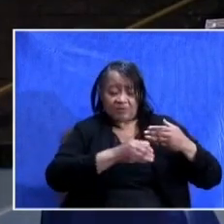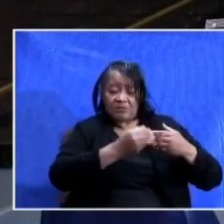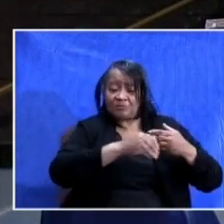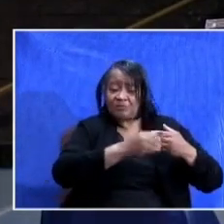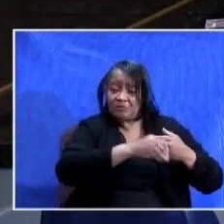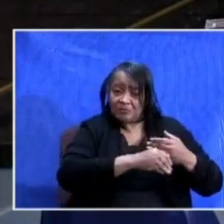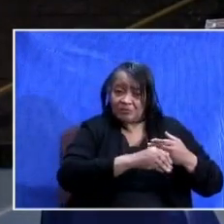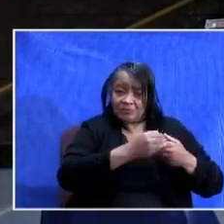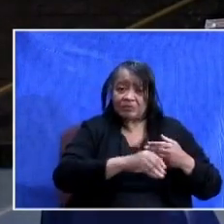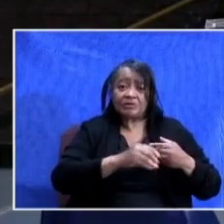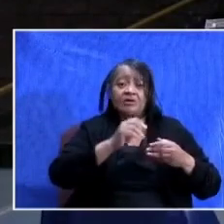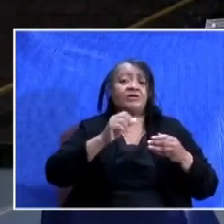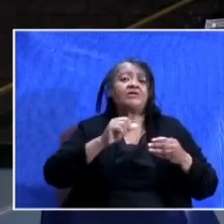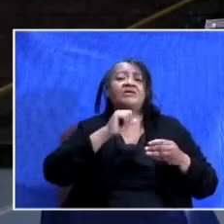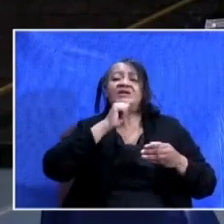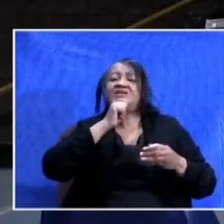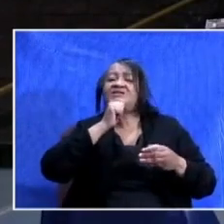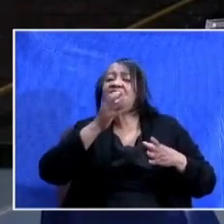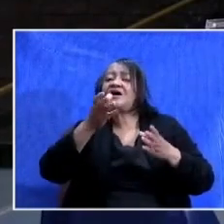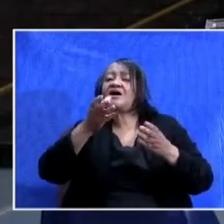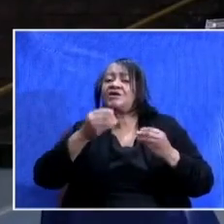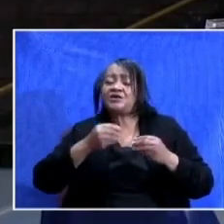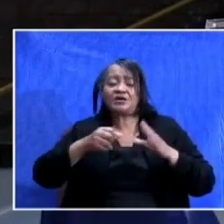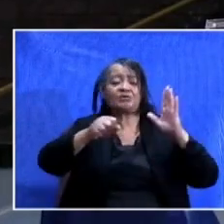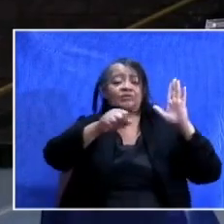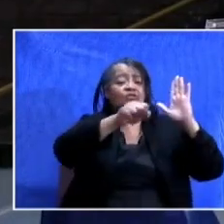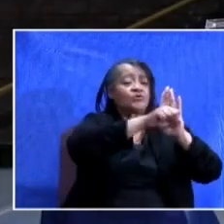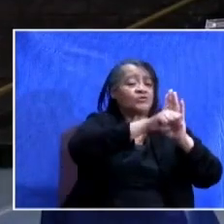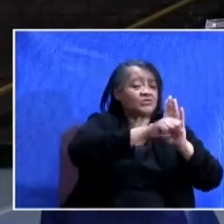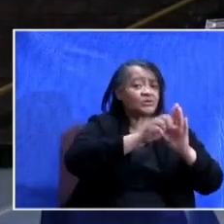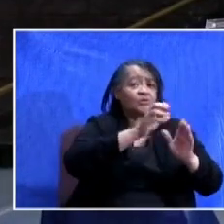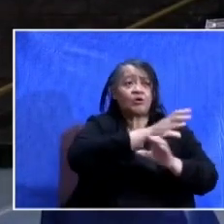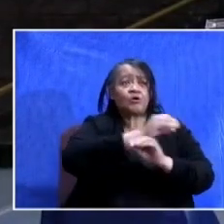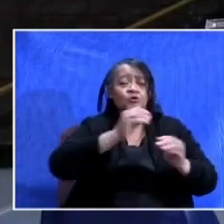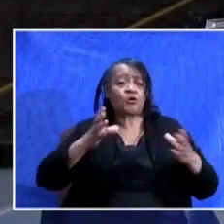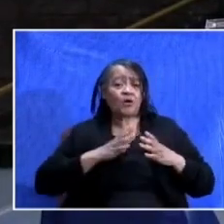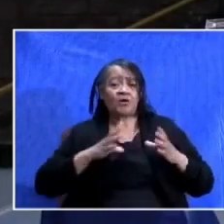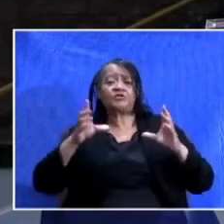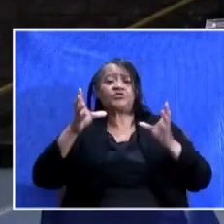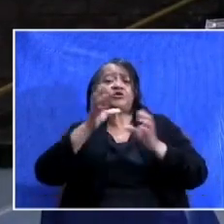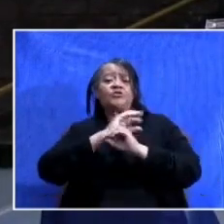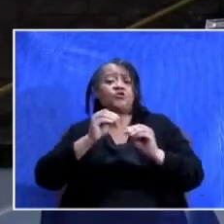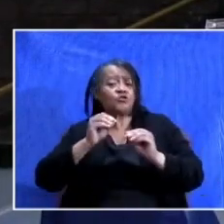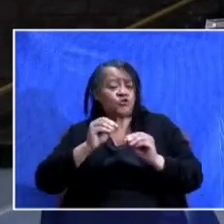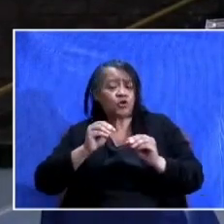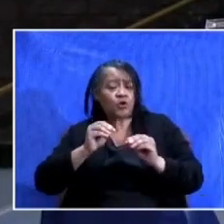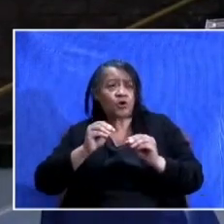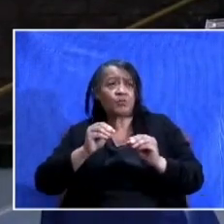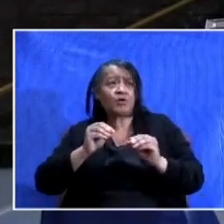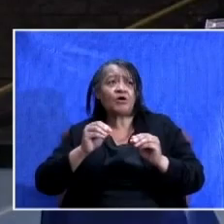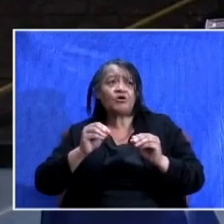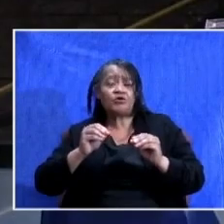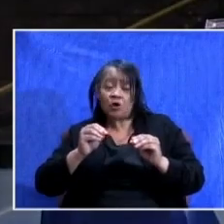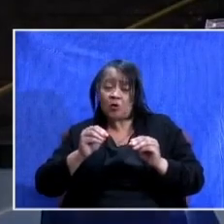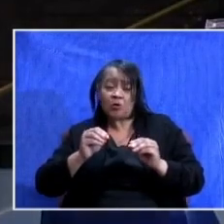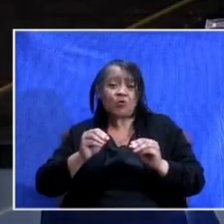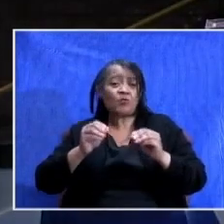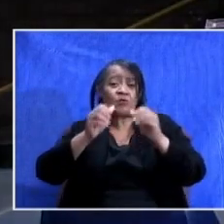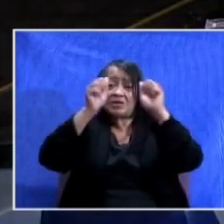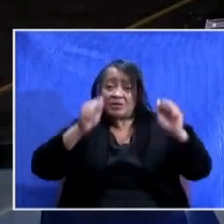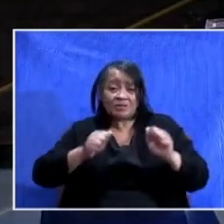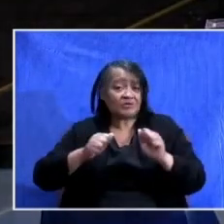criteria. Don't give me no symbols. Don't give me no holidays. Don't give me no images. And then don't give me no tokens.